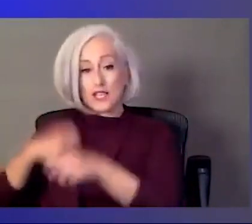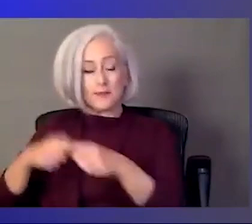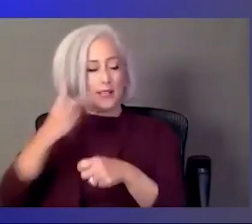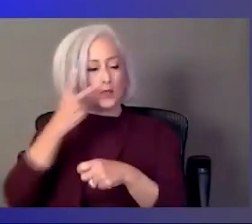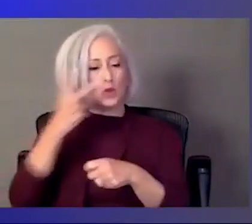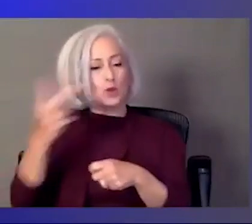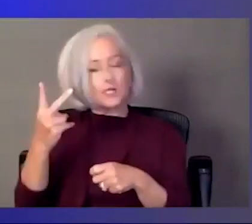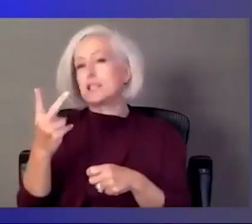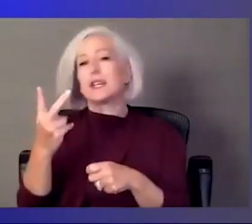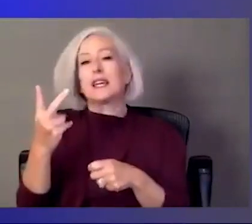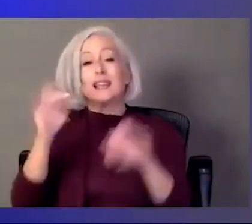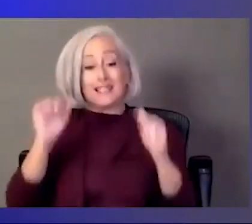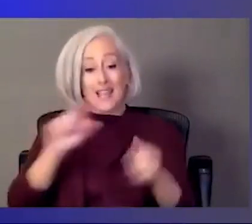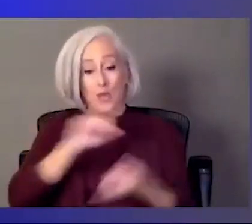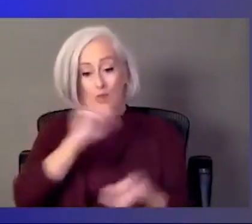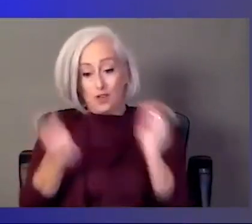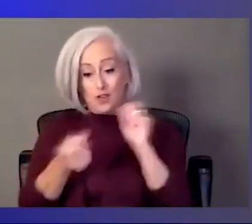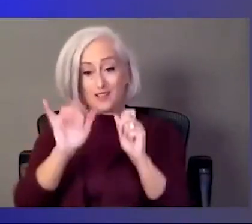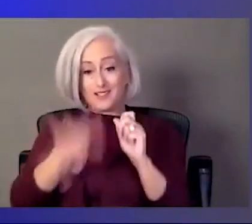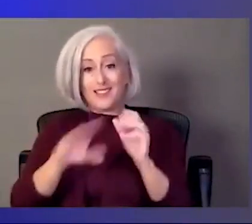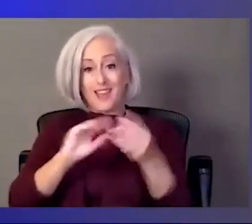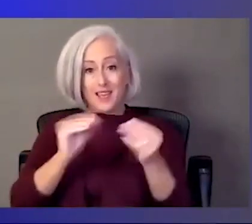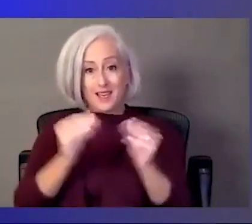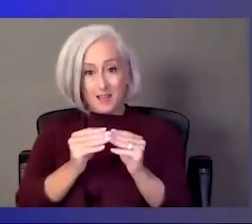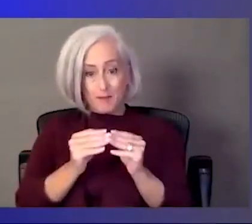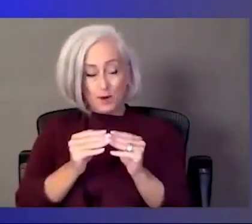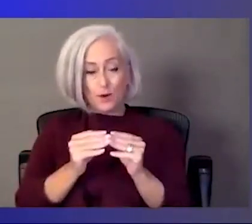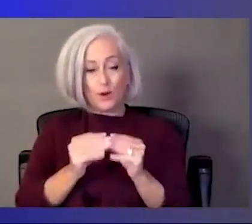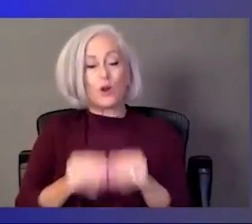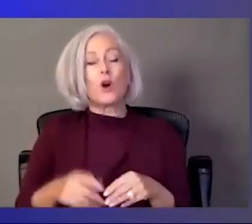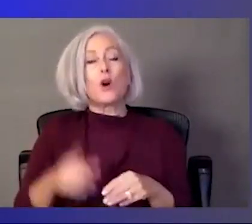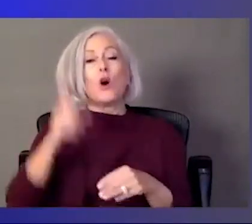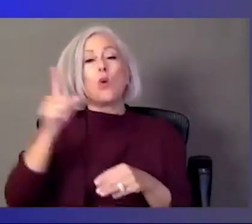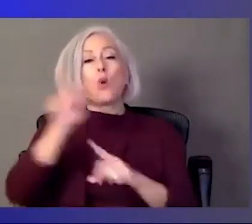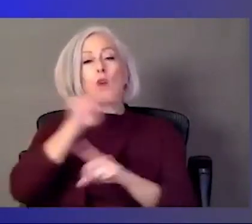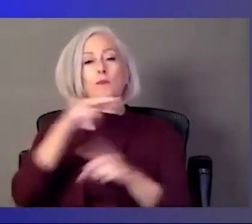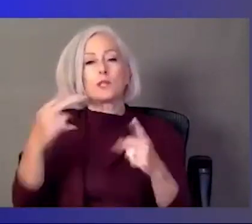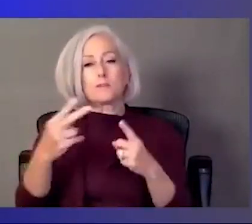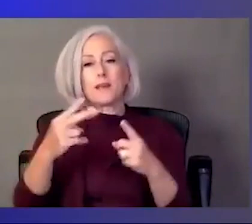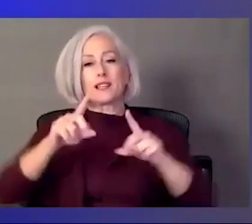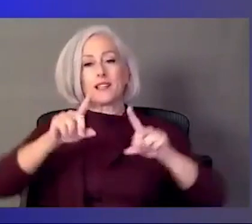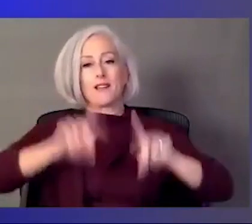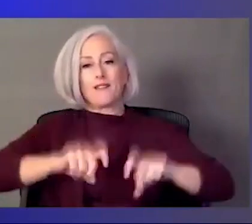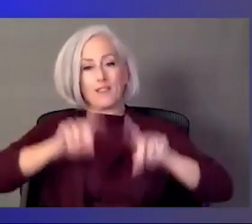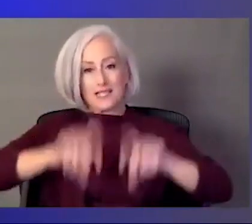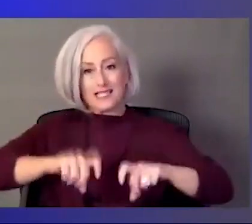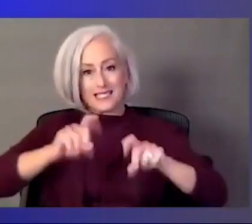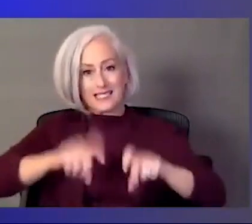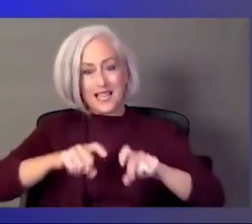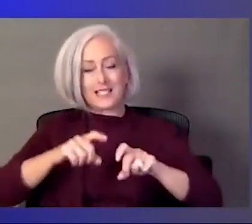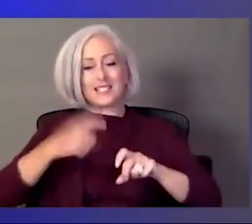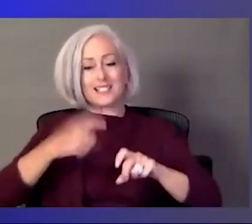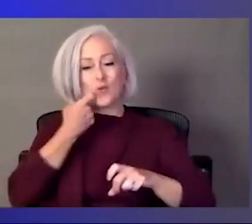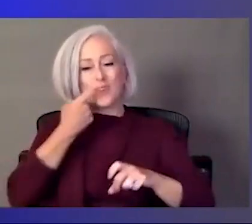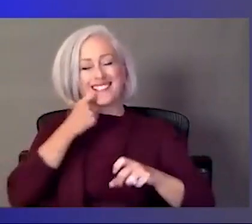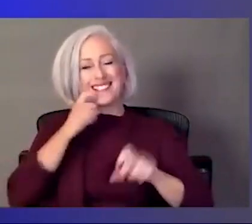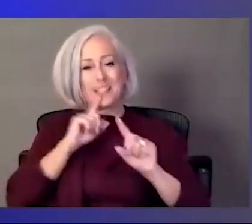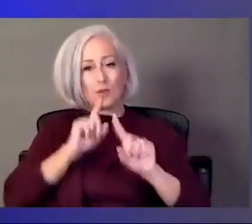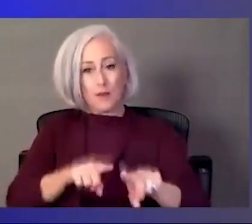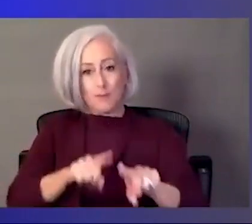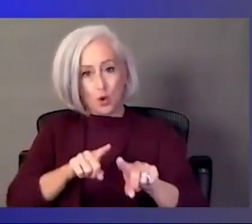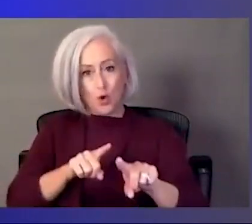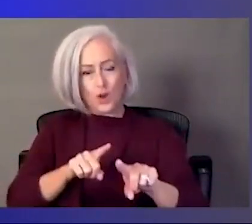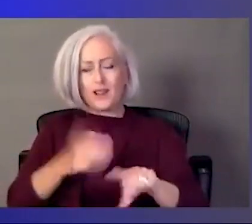would be numbered. And that one of those prospective randomized trials has just reported out a significant improvement in